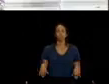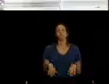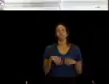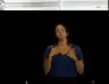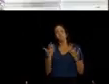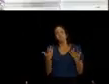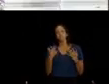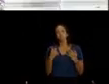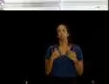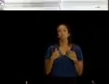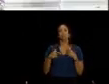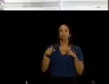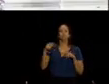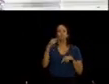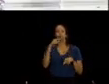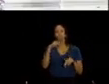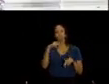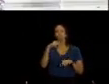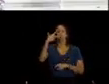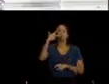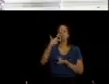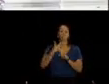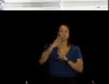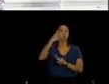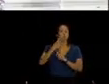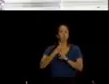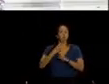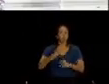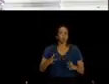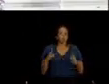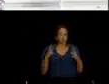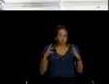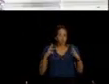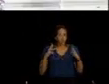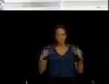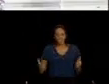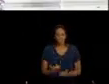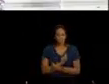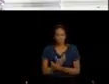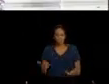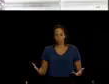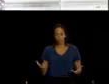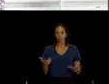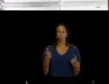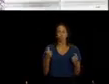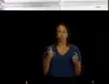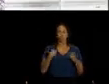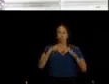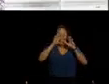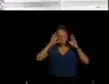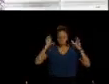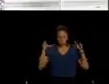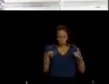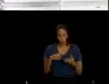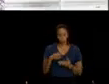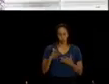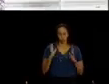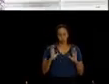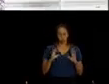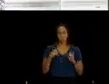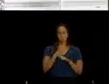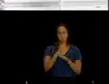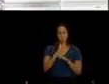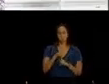like 3 or 4 months off of all my stuff, and I just hyper-focused on therapy and making sure that I was in a good